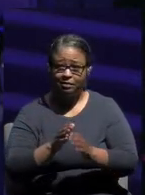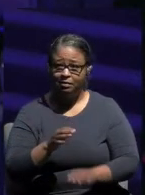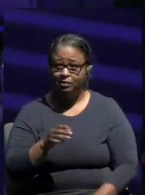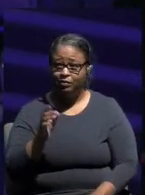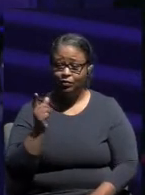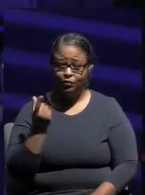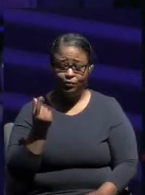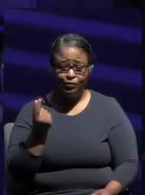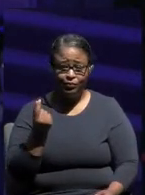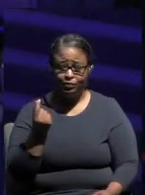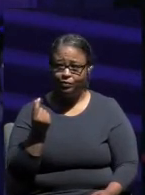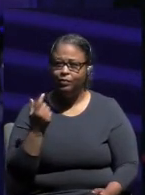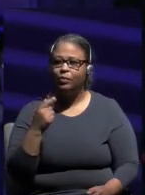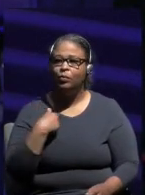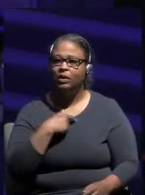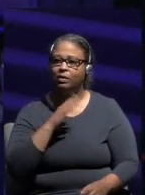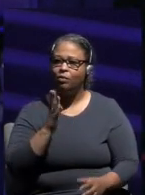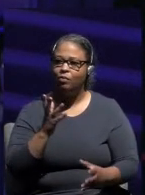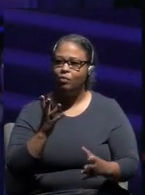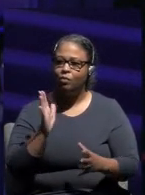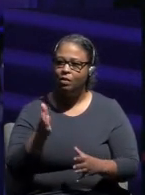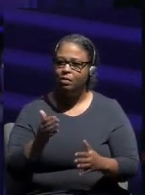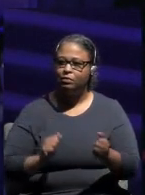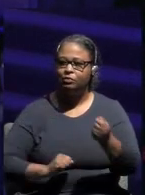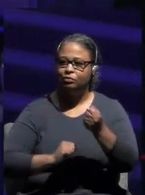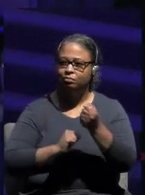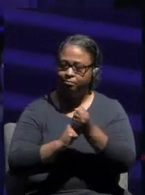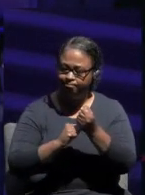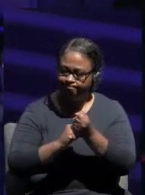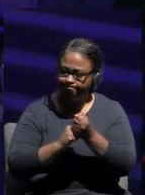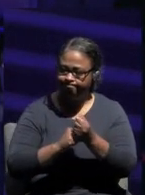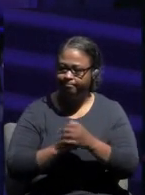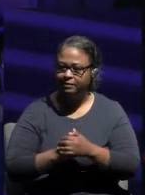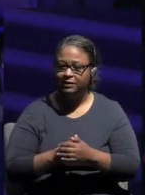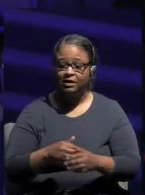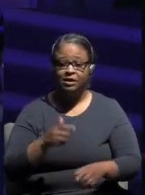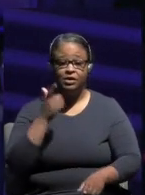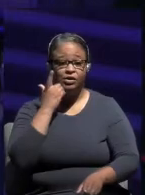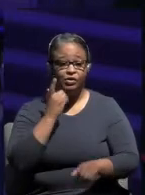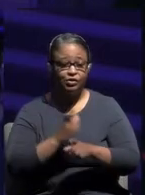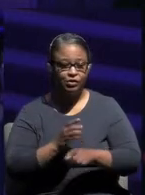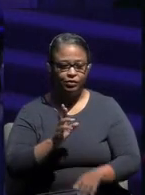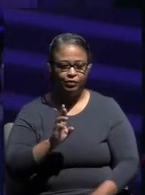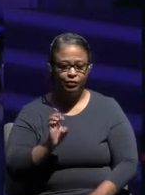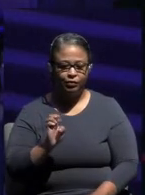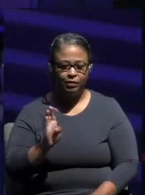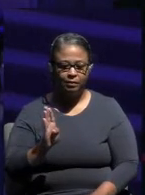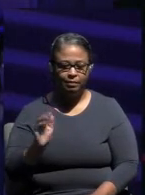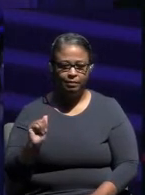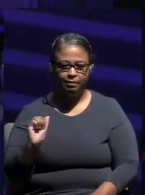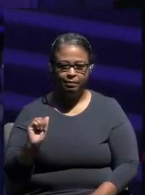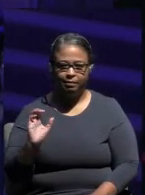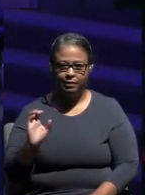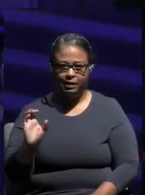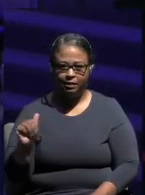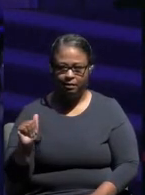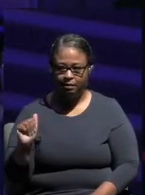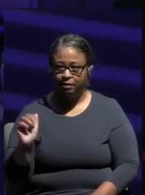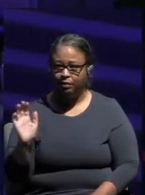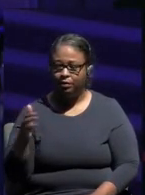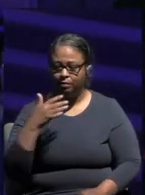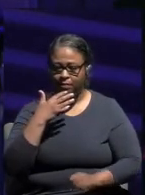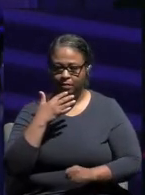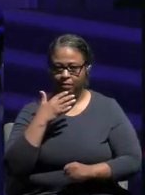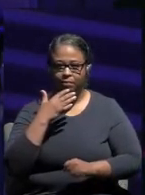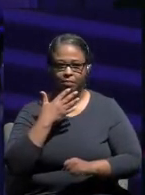want to join you and pray with you. Amen. Sister Rebecca had some blood work come back that's